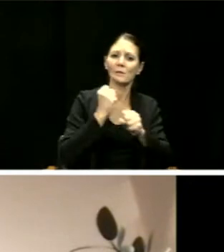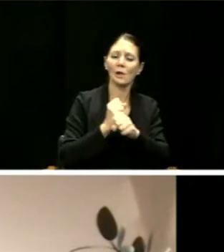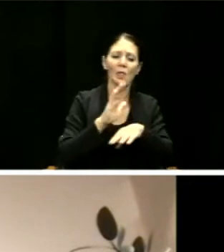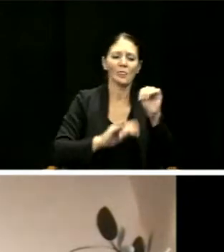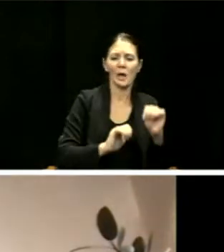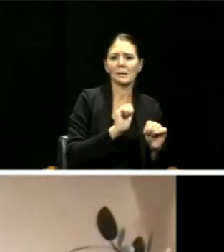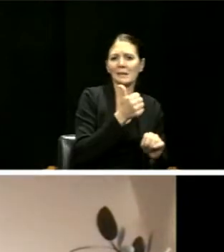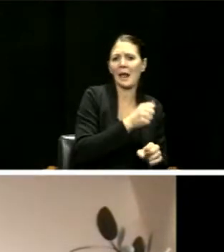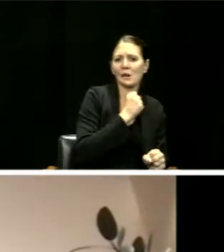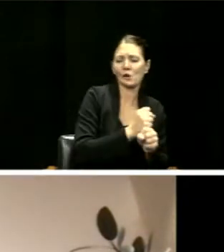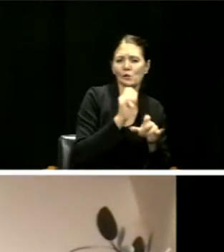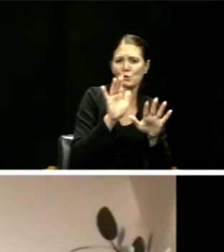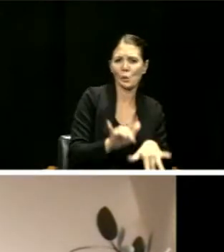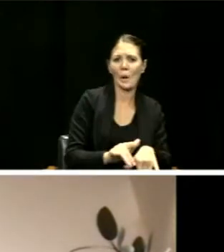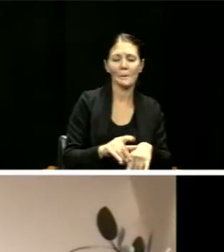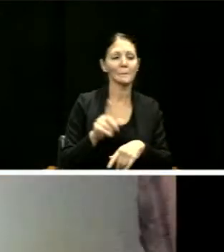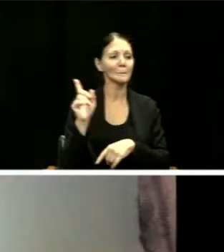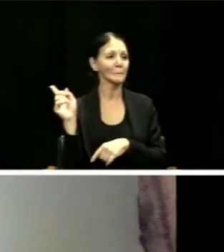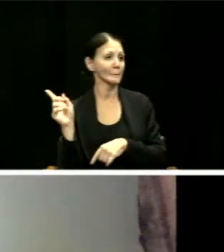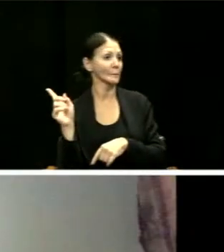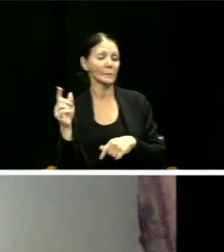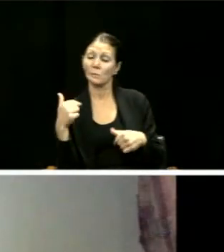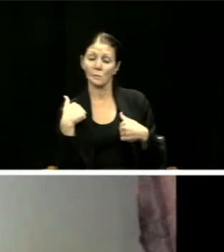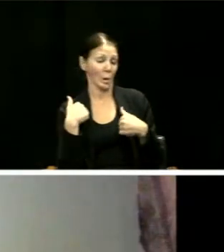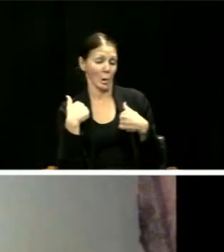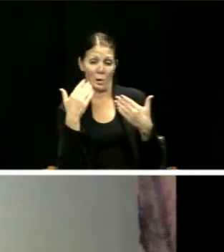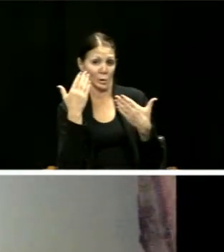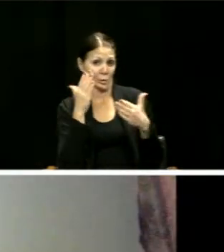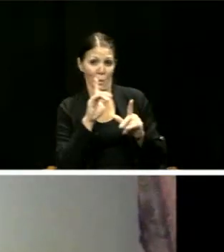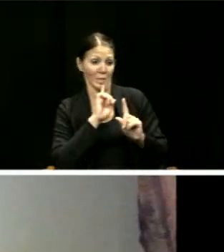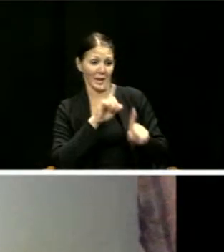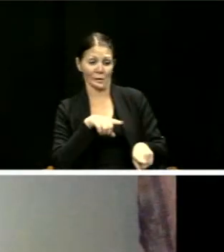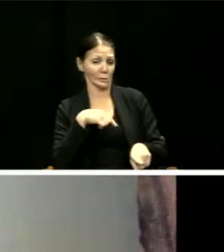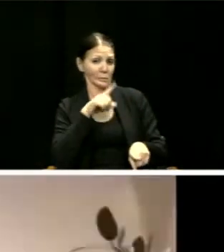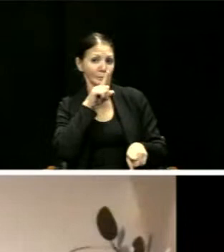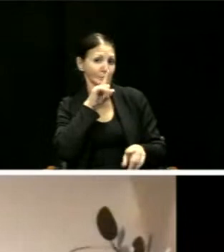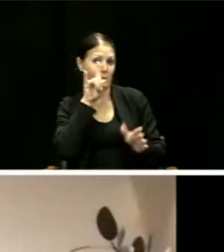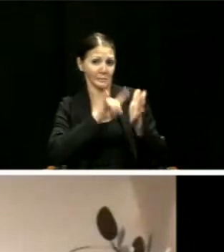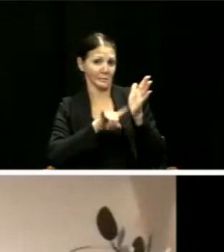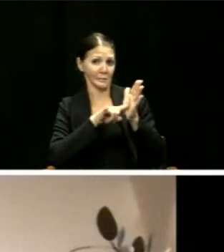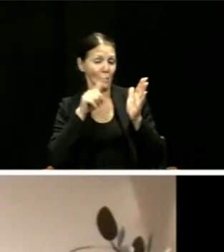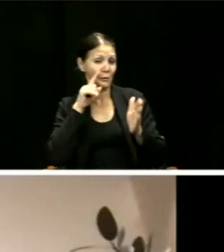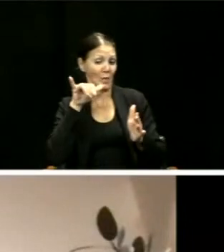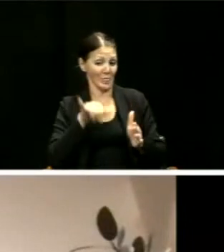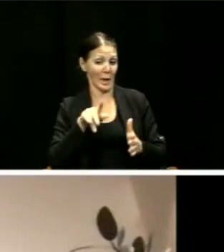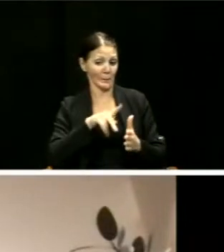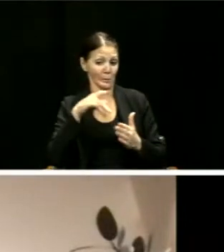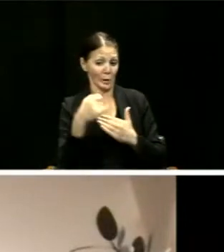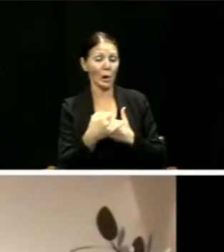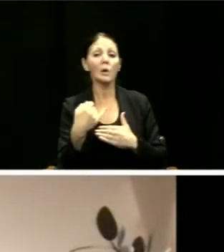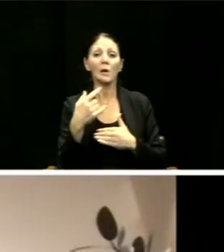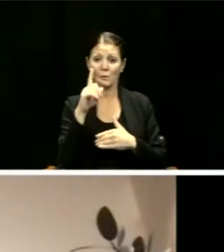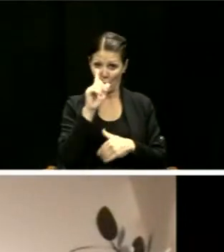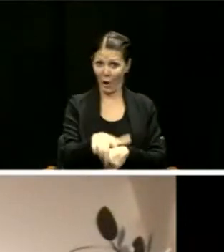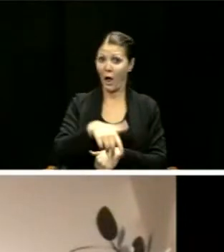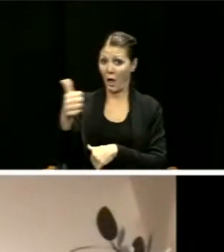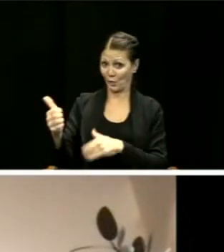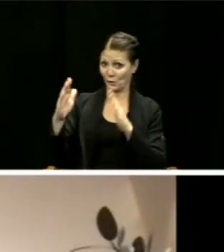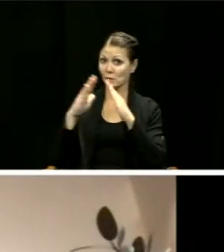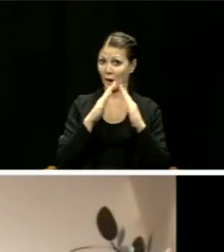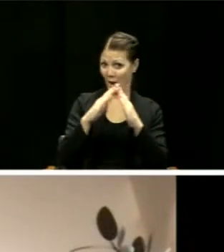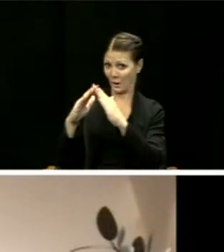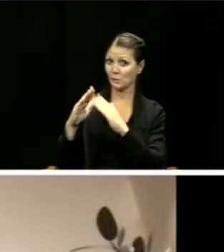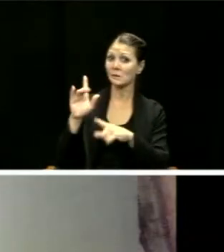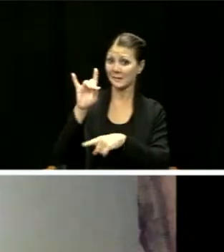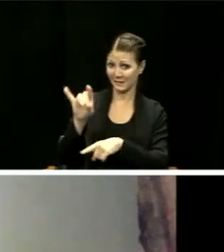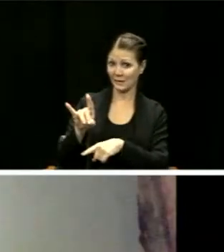10-year storm? We have not looked at that for this project yet, but we have done it with other municipalities where we look at a